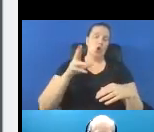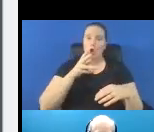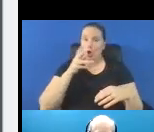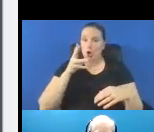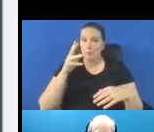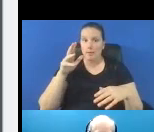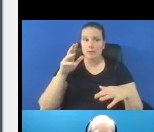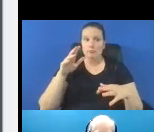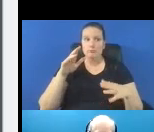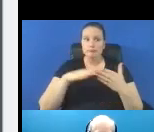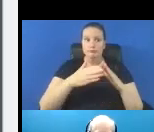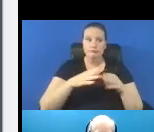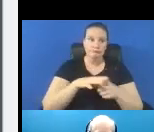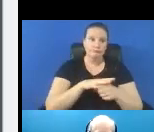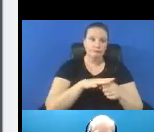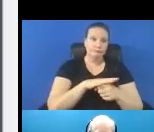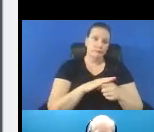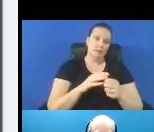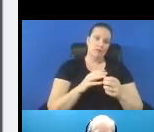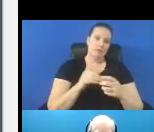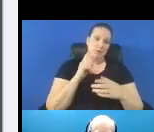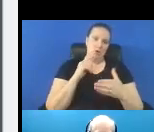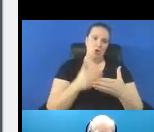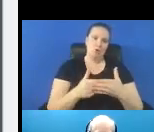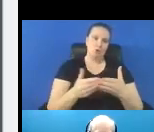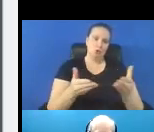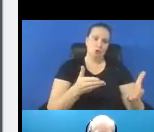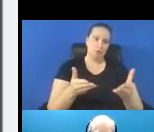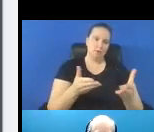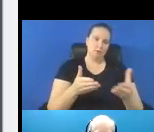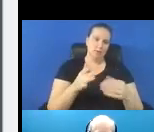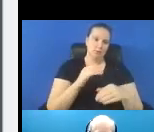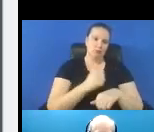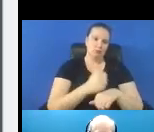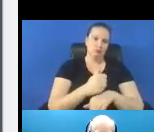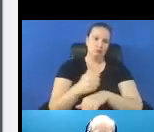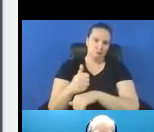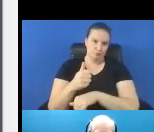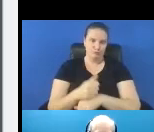by revitalizing areas that are closest to services.